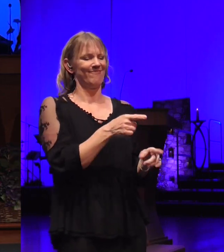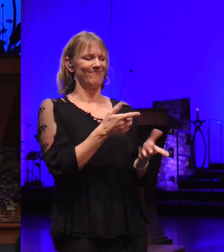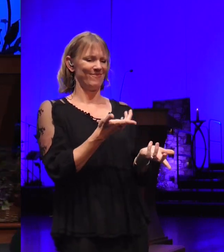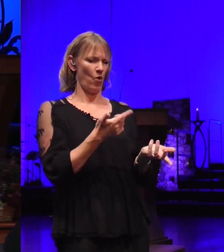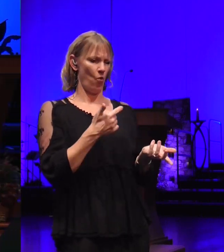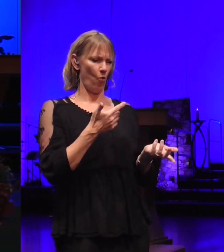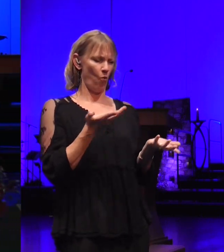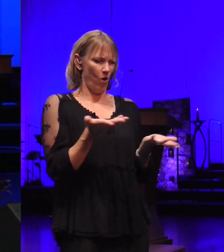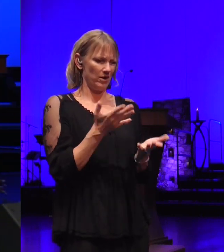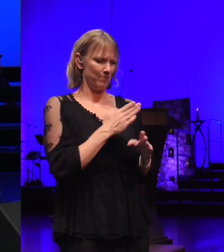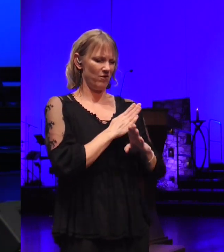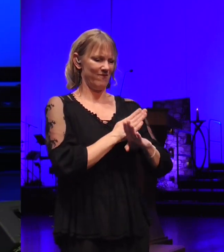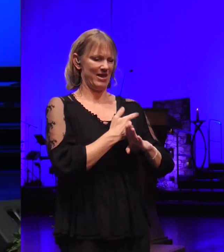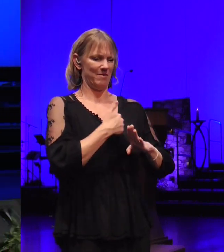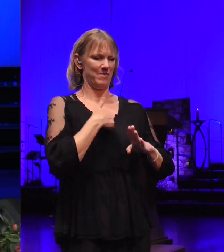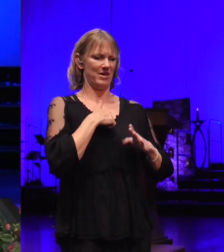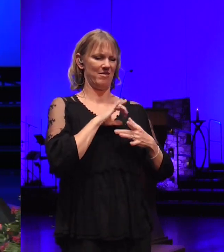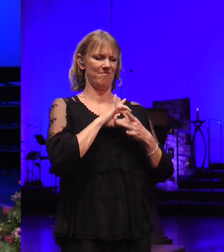keeping me from God?